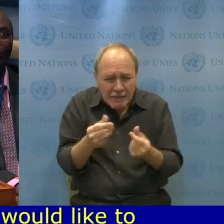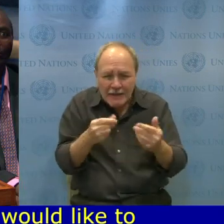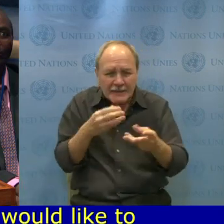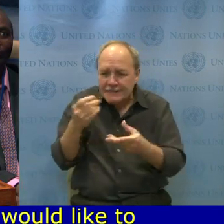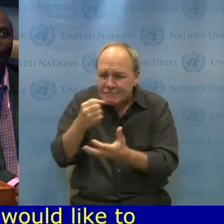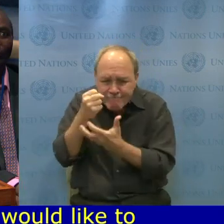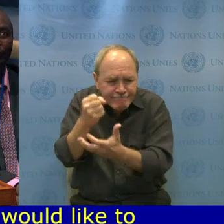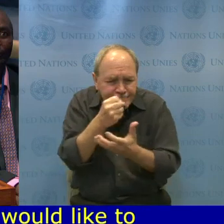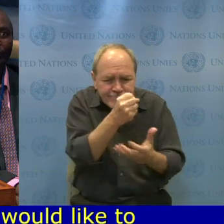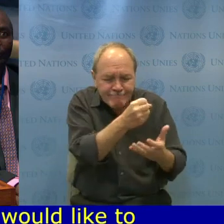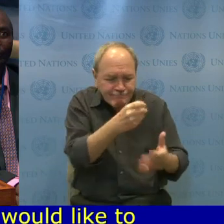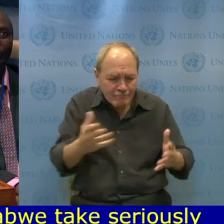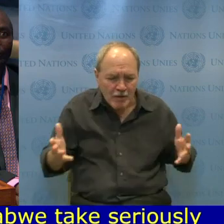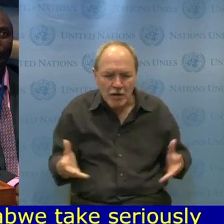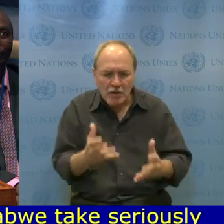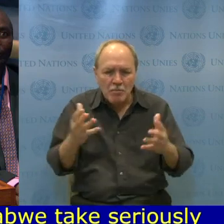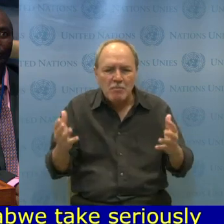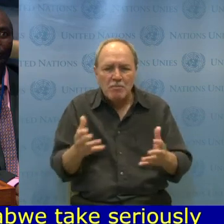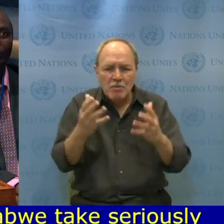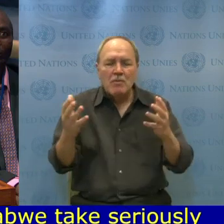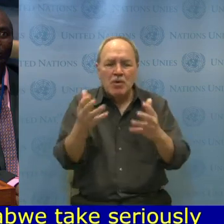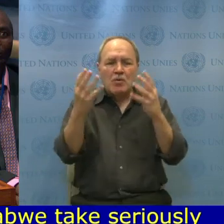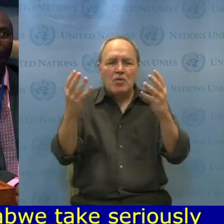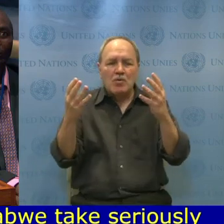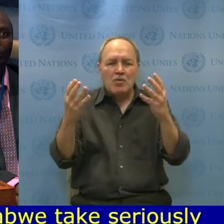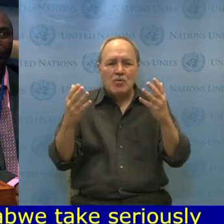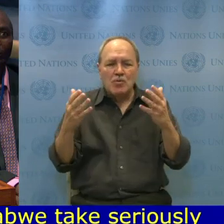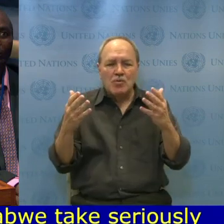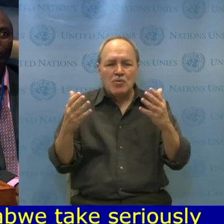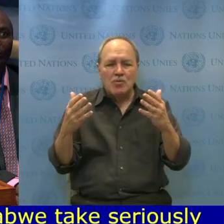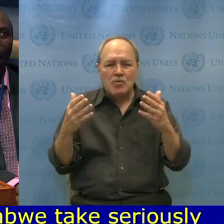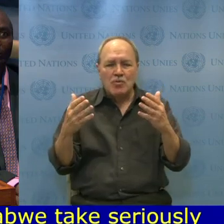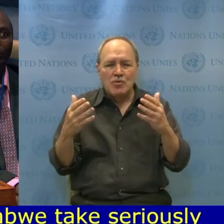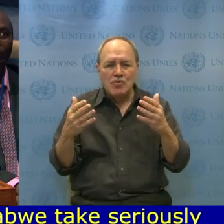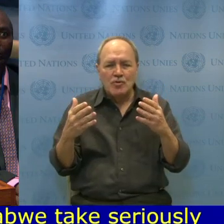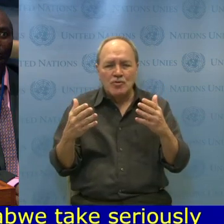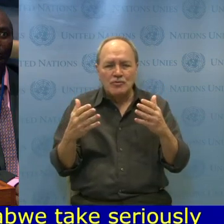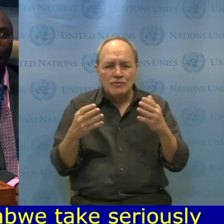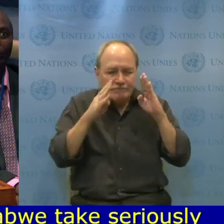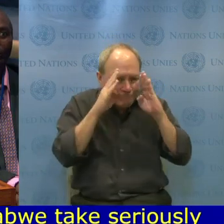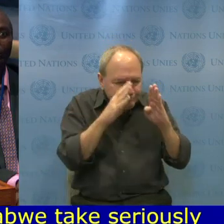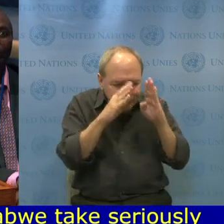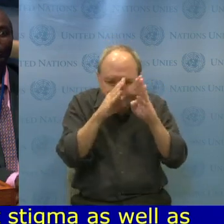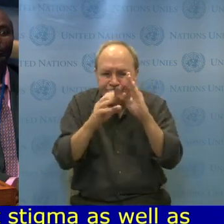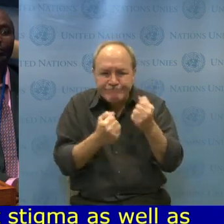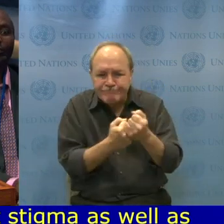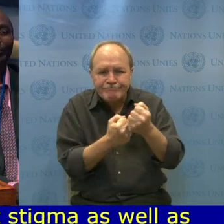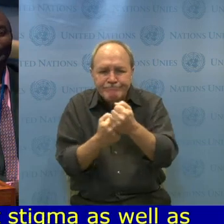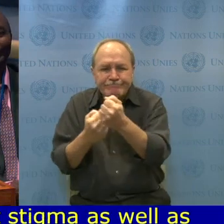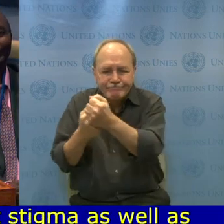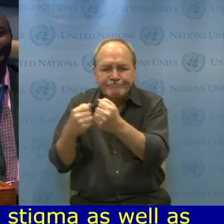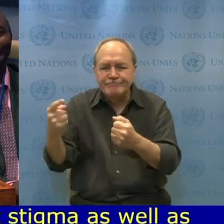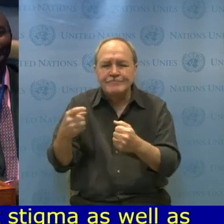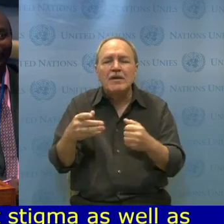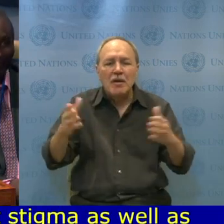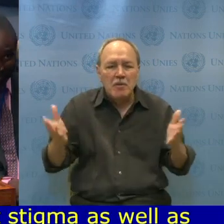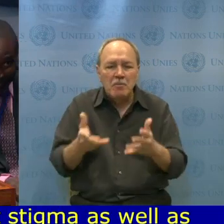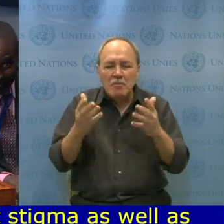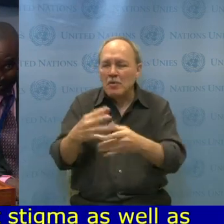primary and specialized care as well as promote inclusion. Thank you, Madam Speaker.